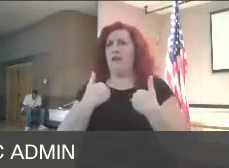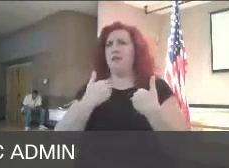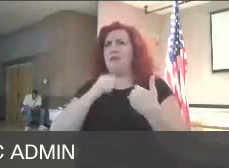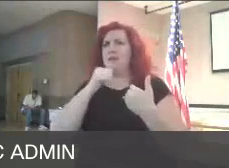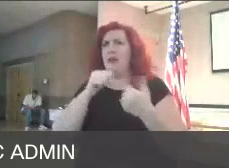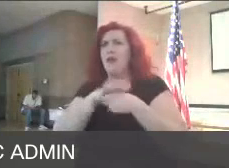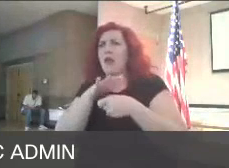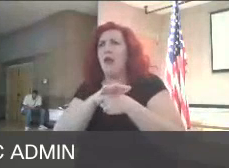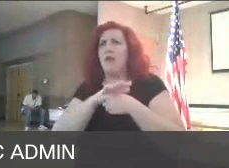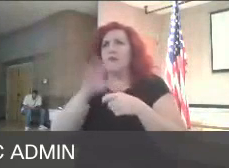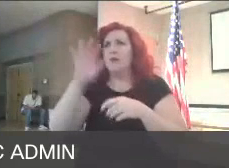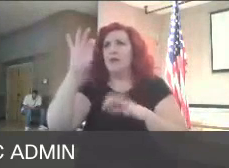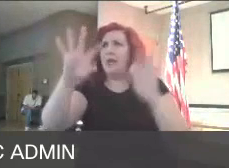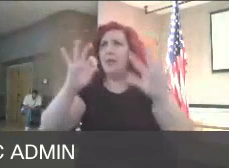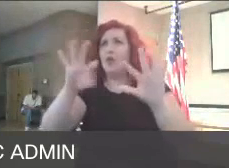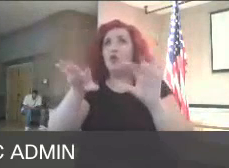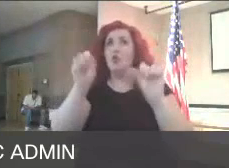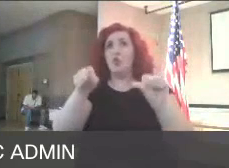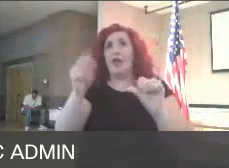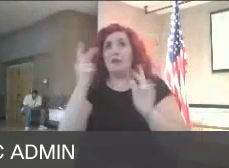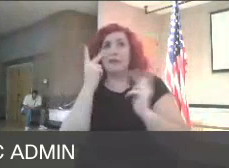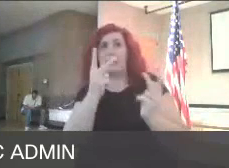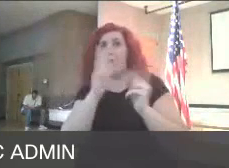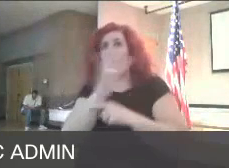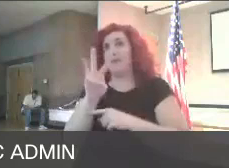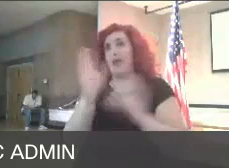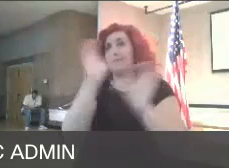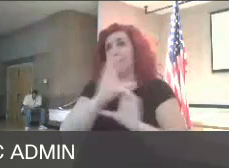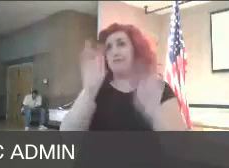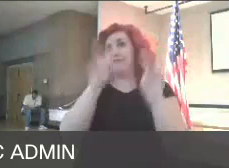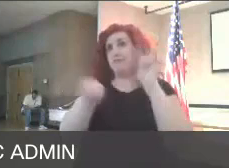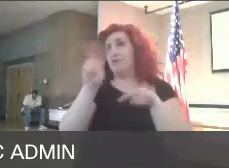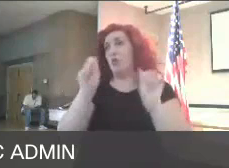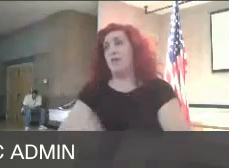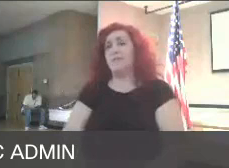to a very low input. So it's out there. You can go ahead and explore it.